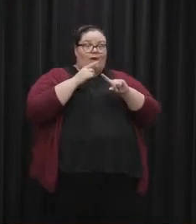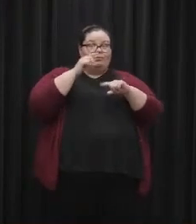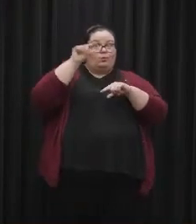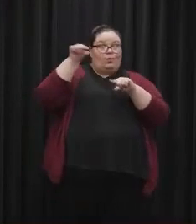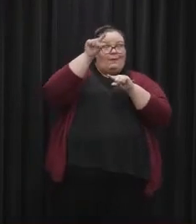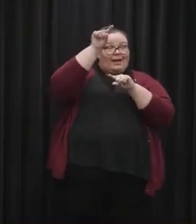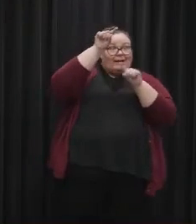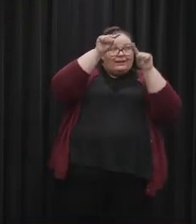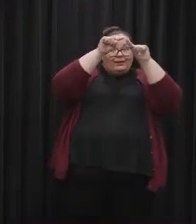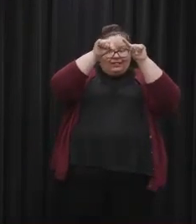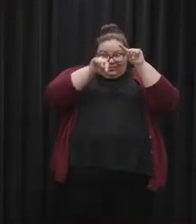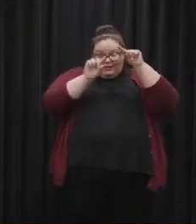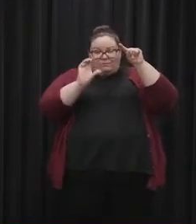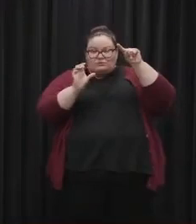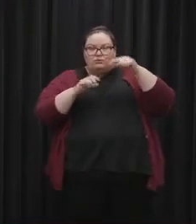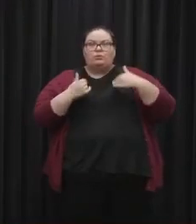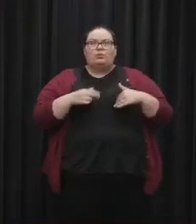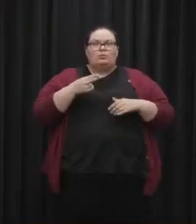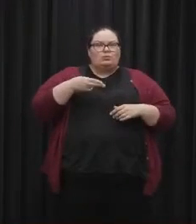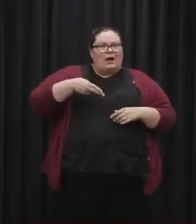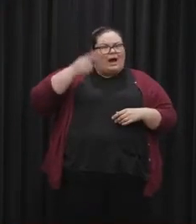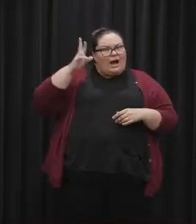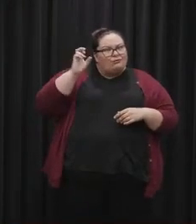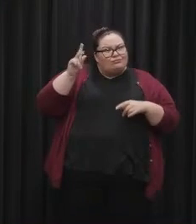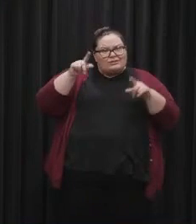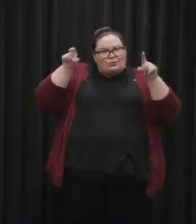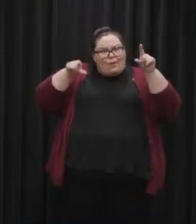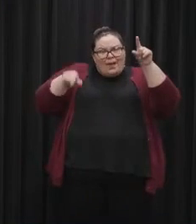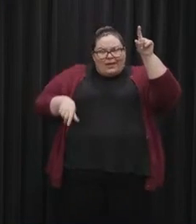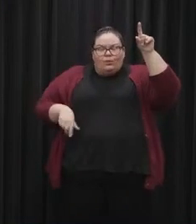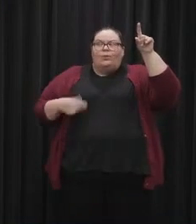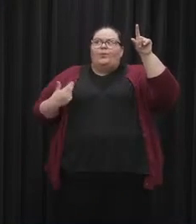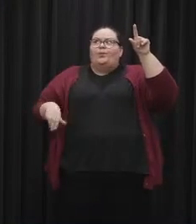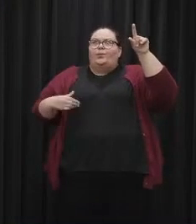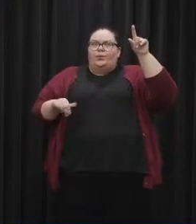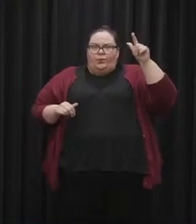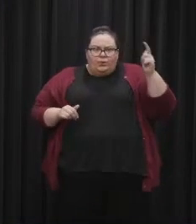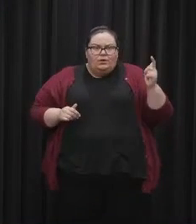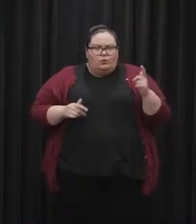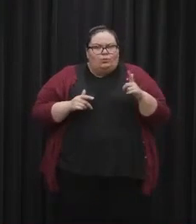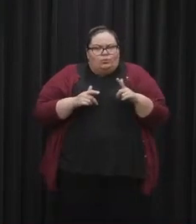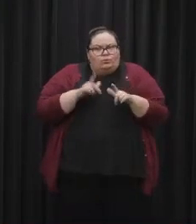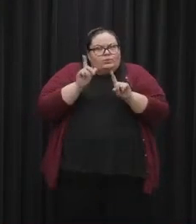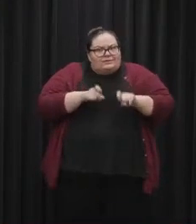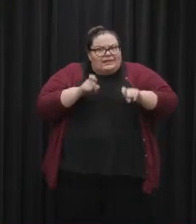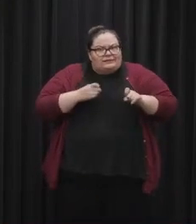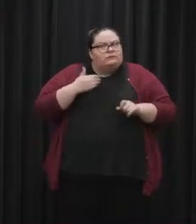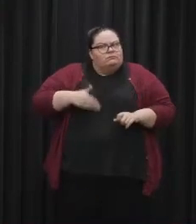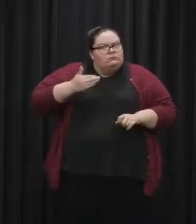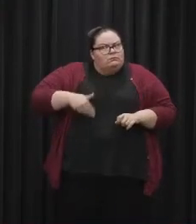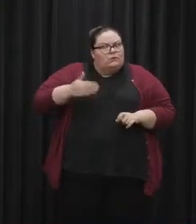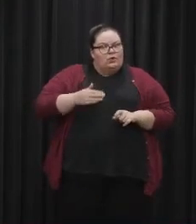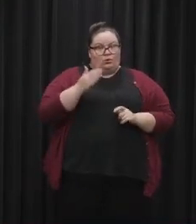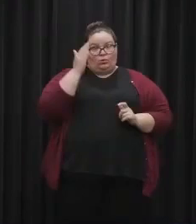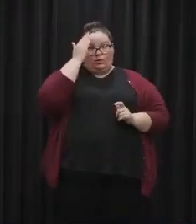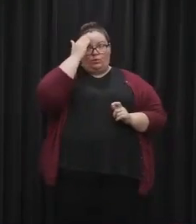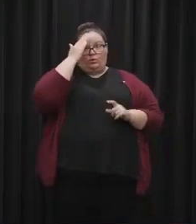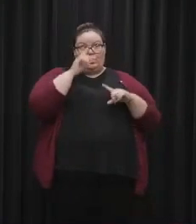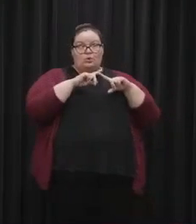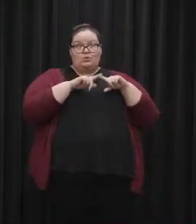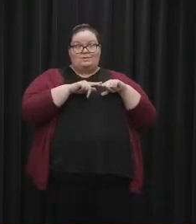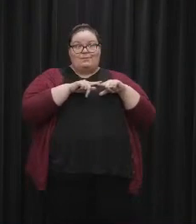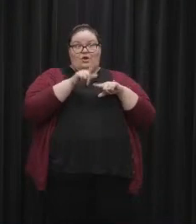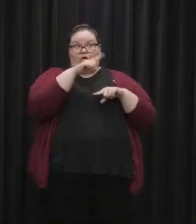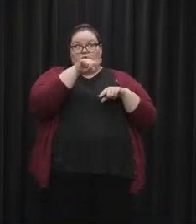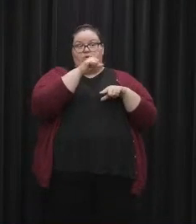because the risk is so high outside of our borders in the Quebec area. So we are very cognizant of the fact that we rely on